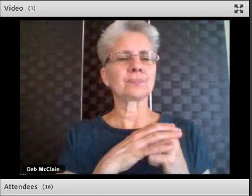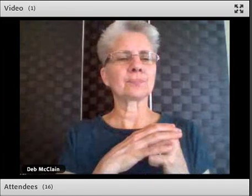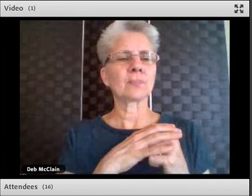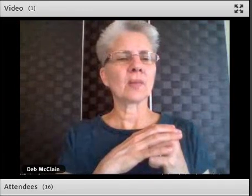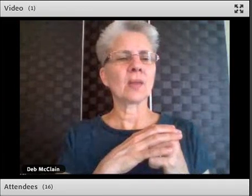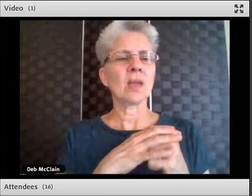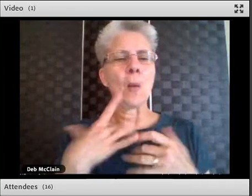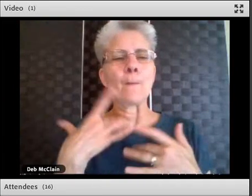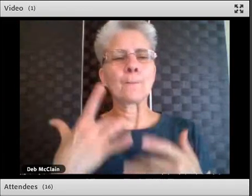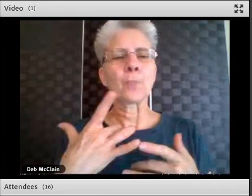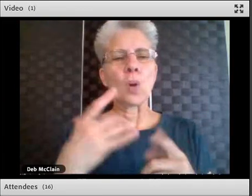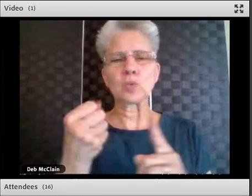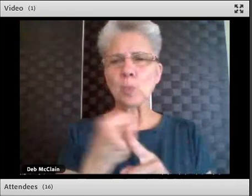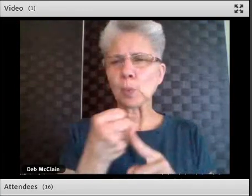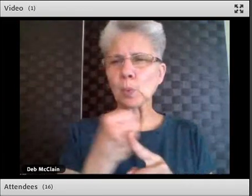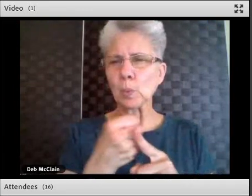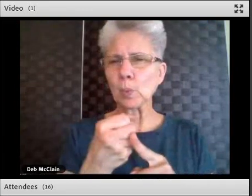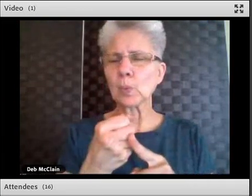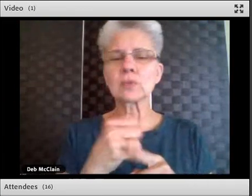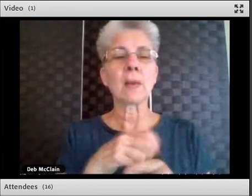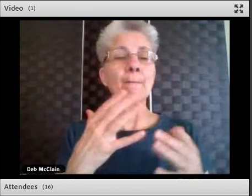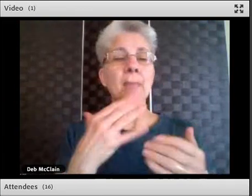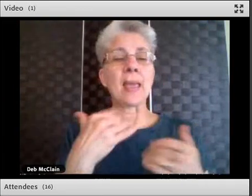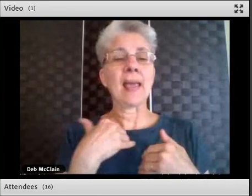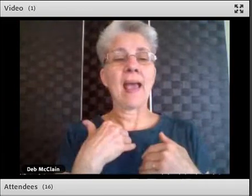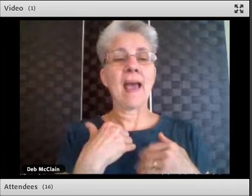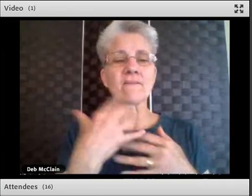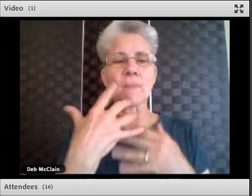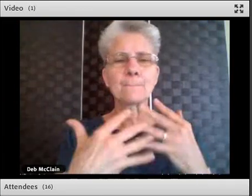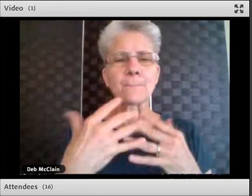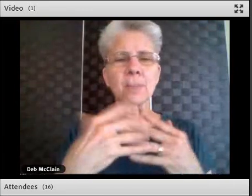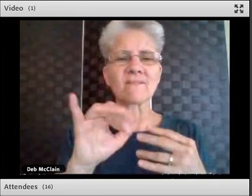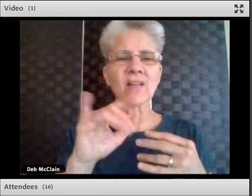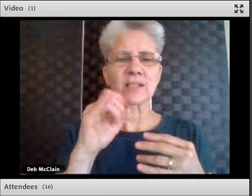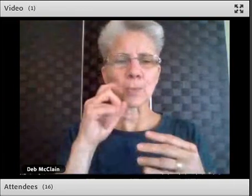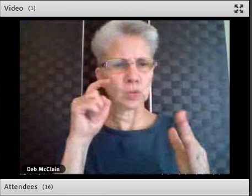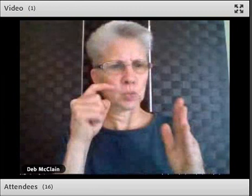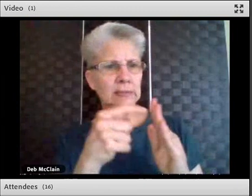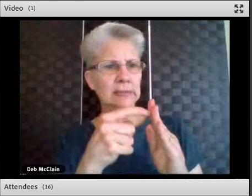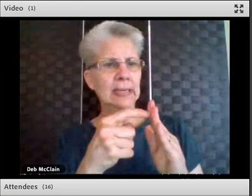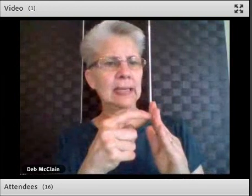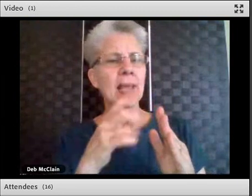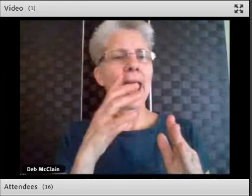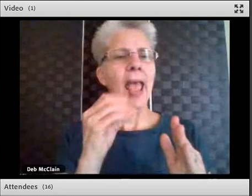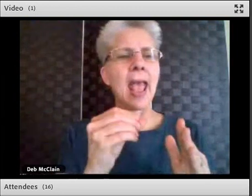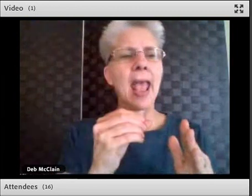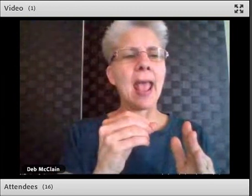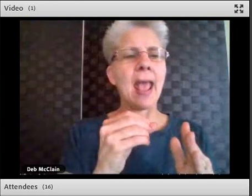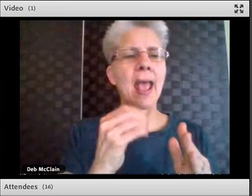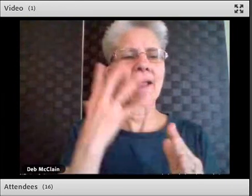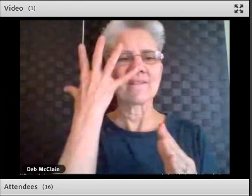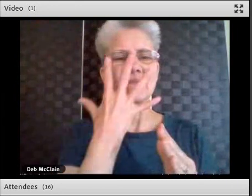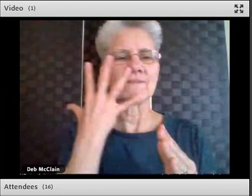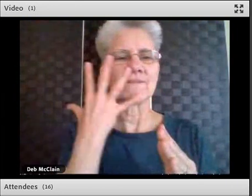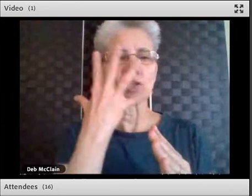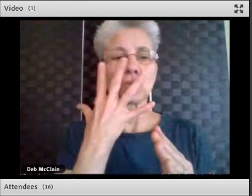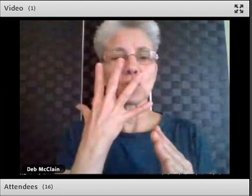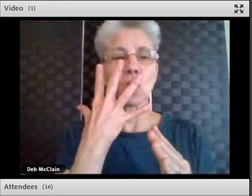They're prone to bruising. They may have visible blood vessels, and they may have distinctive facial